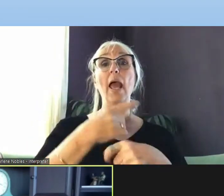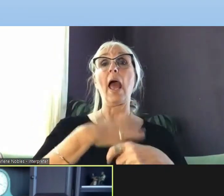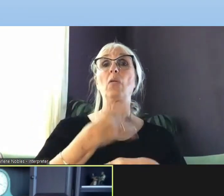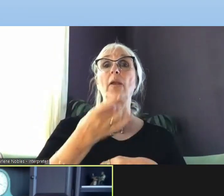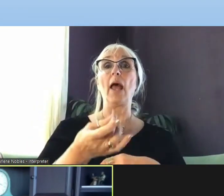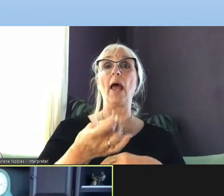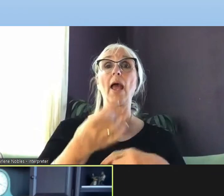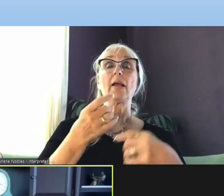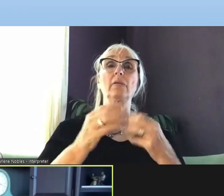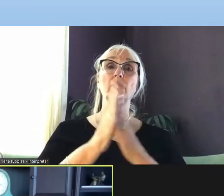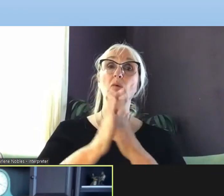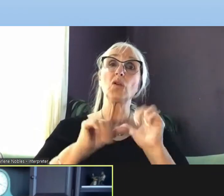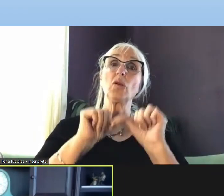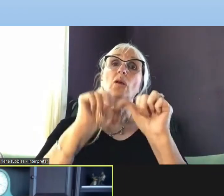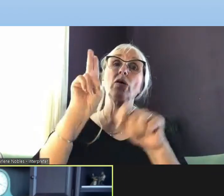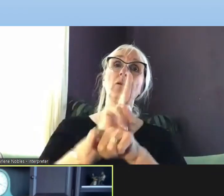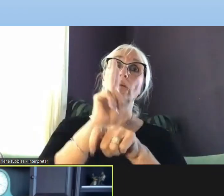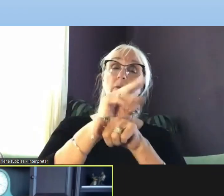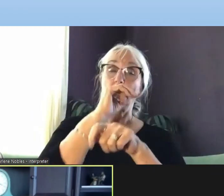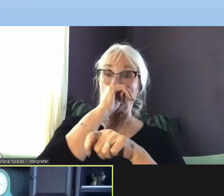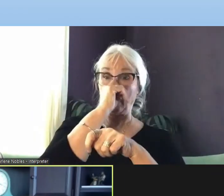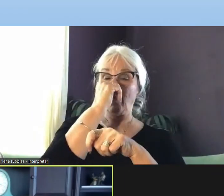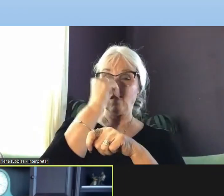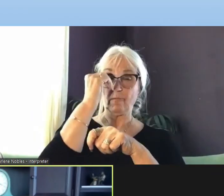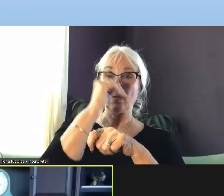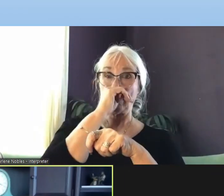of that test environment through Backblaze.